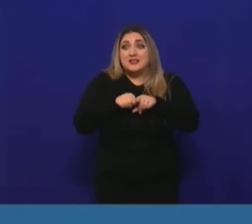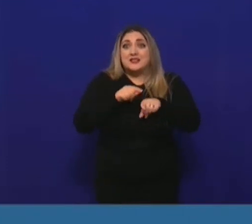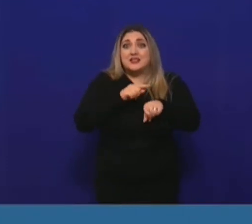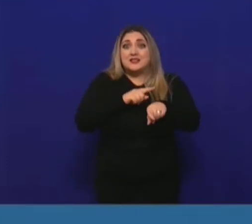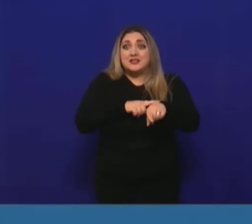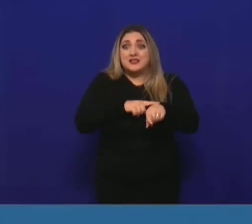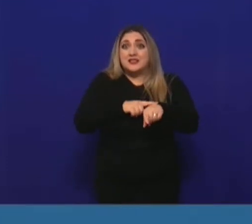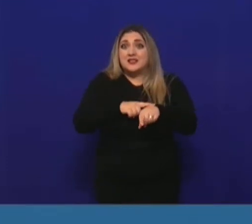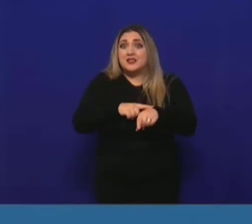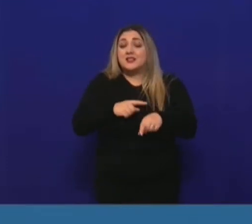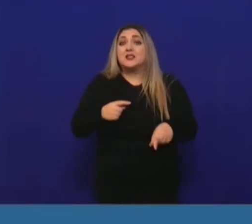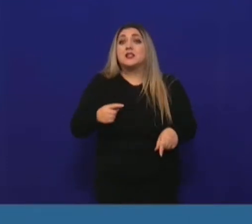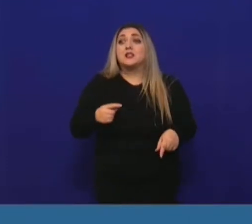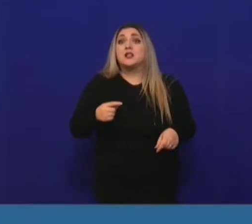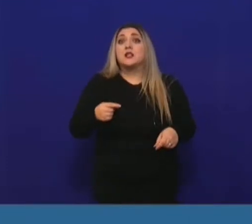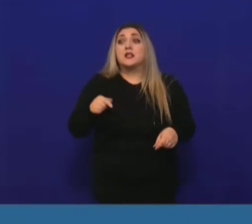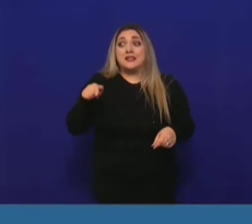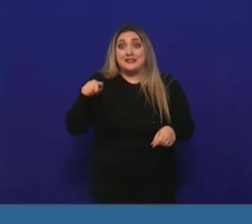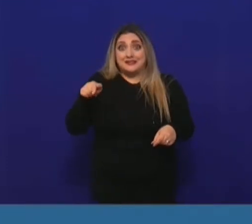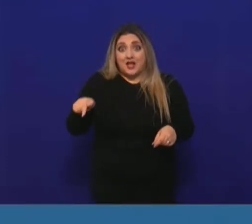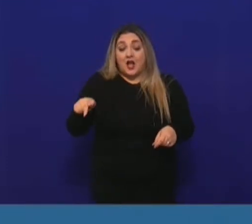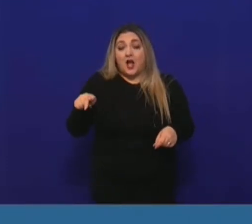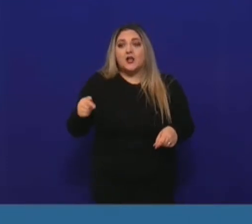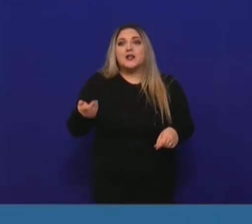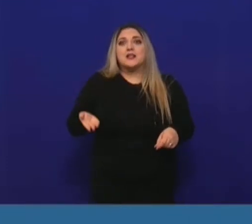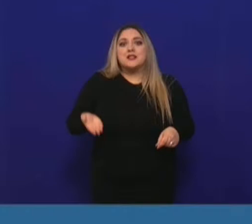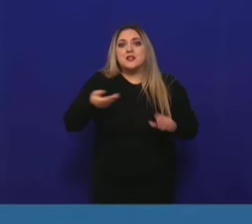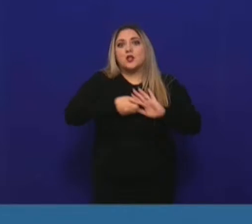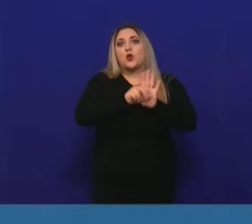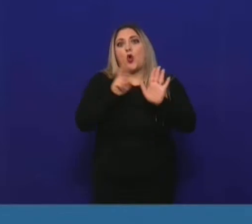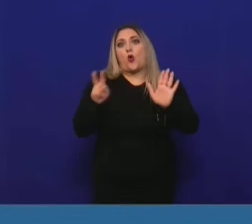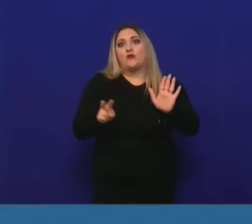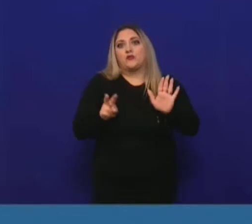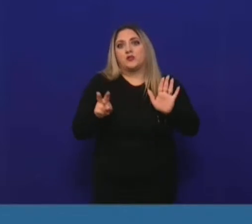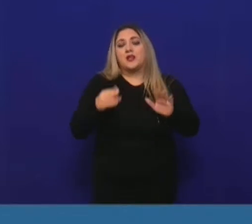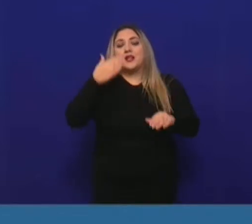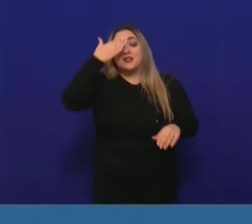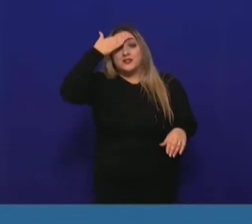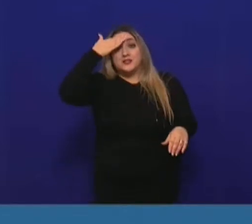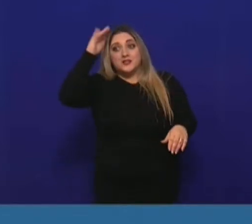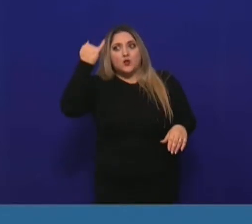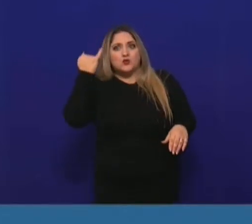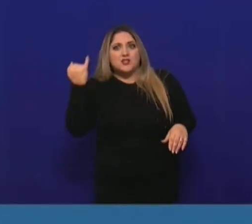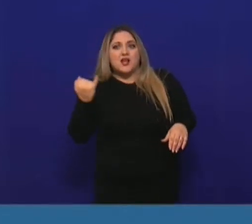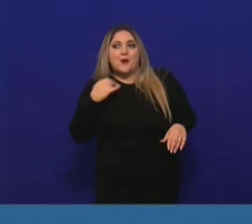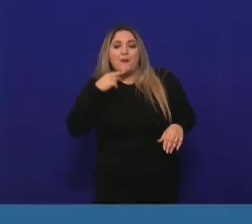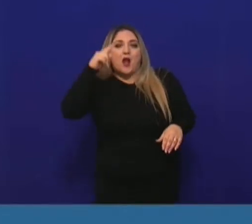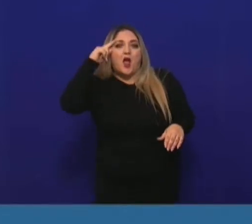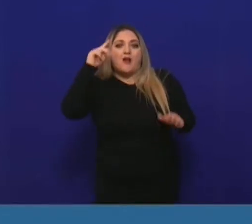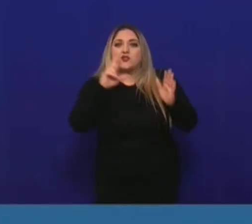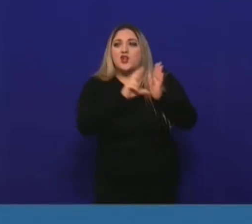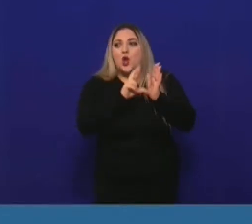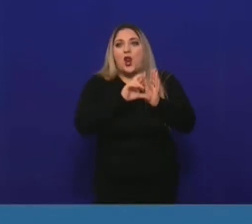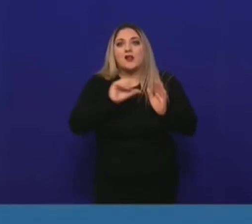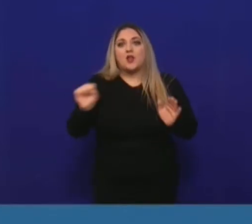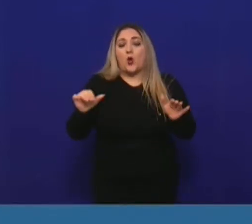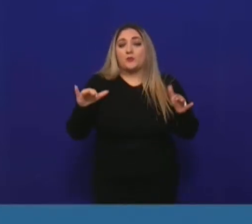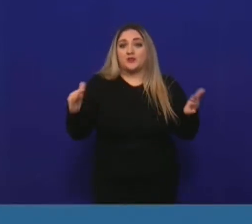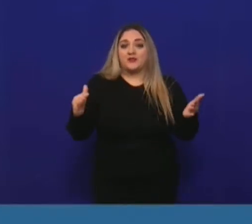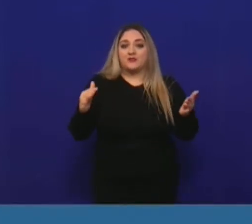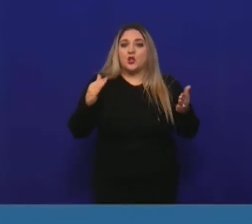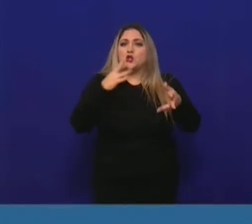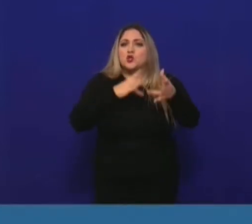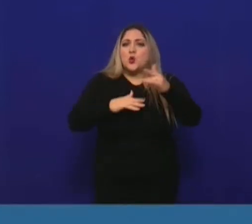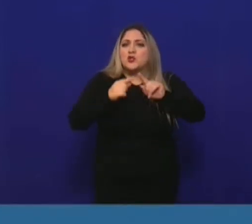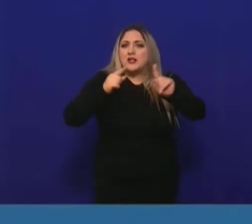jkollok l-impatt ukoll. Ftakru wkoll li jiddependi ħafna wkoll x'miżuri oħra jkunu għaddejjin hemmhekk u għalhekk aħna bħala Malta bqajna